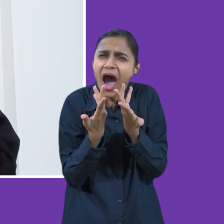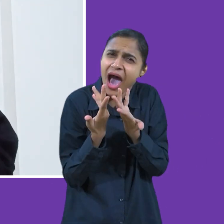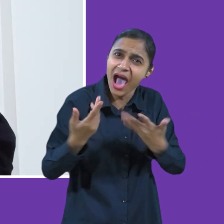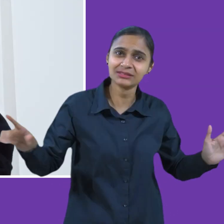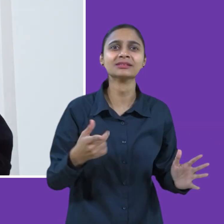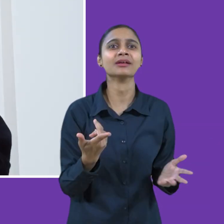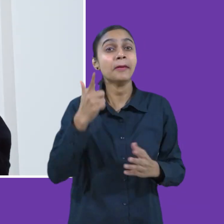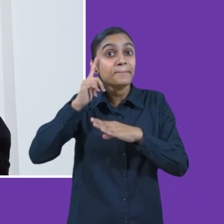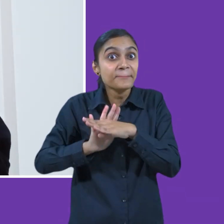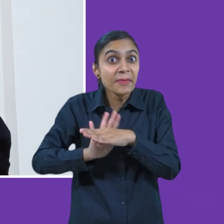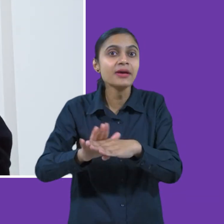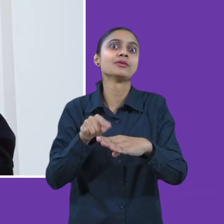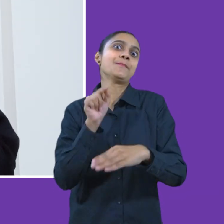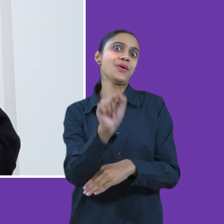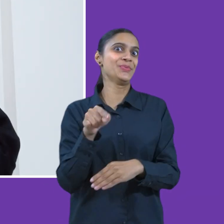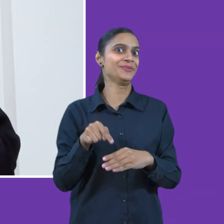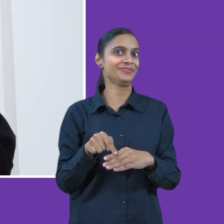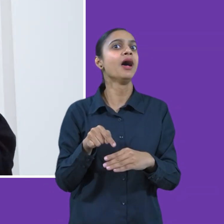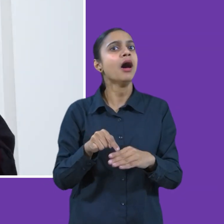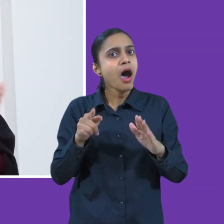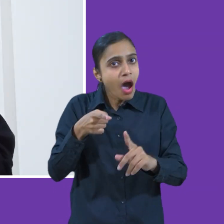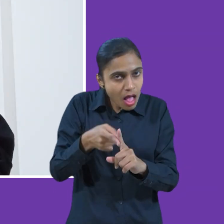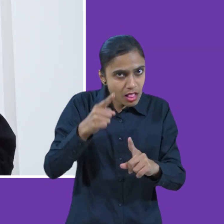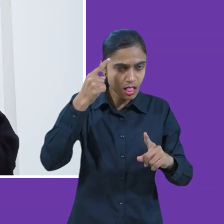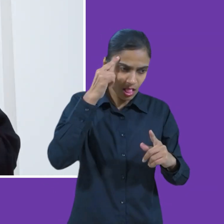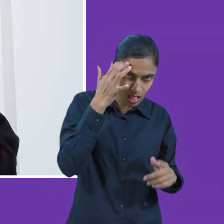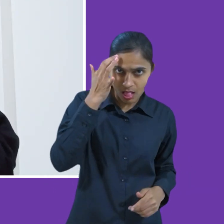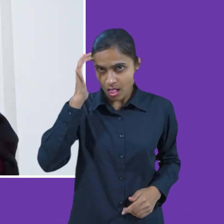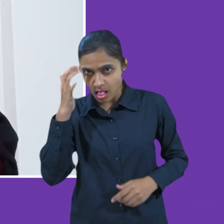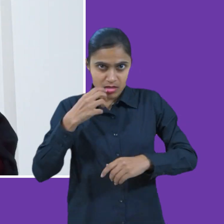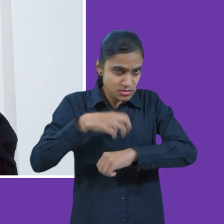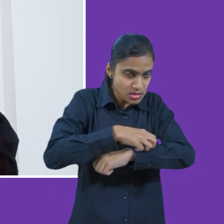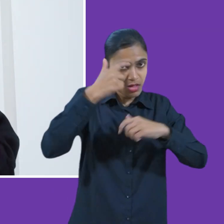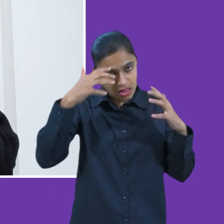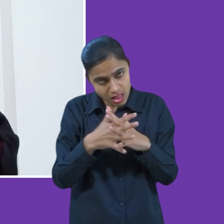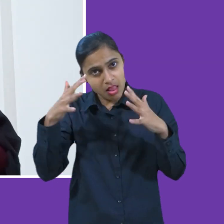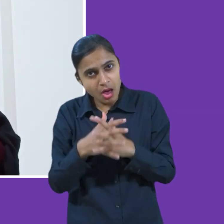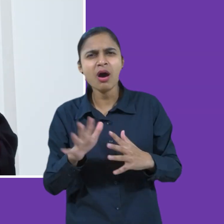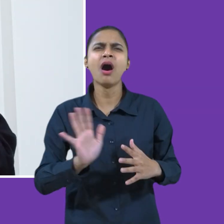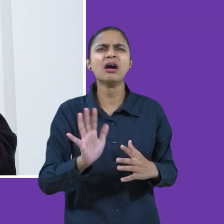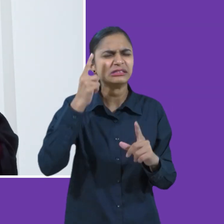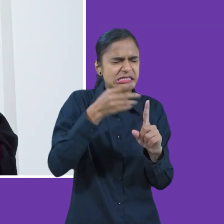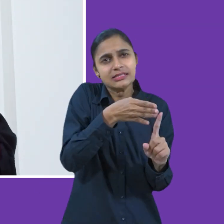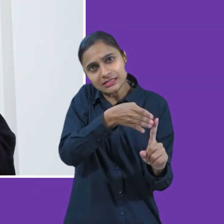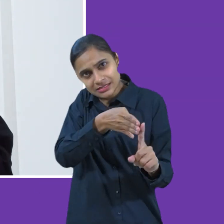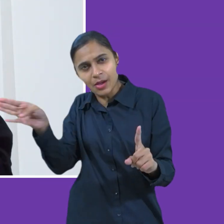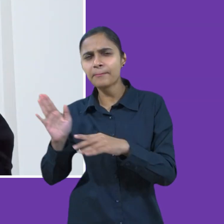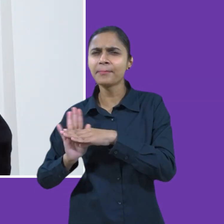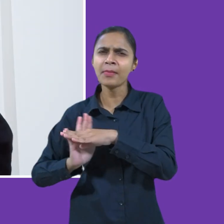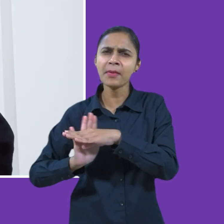So over like if you see in a month's time, I would see that particular or like whatever new patch was was very light in